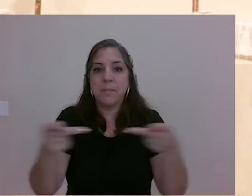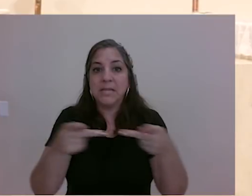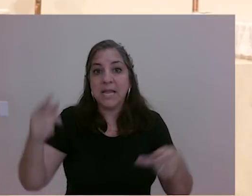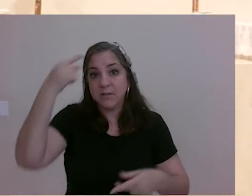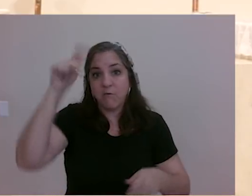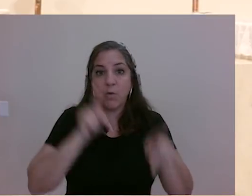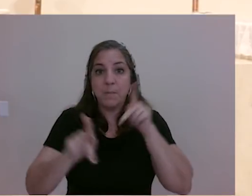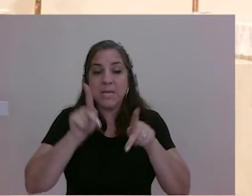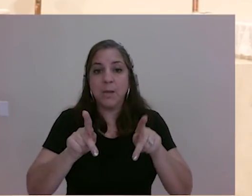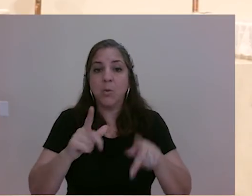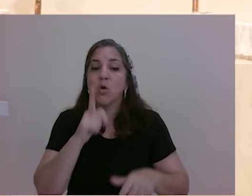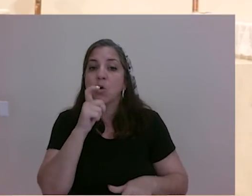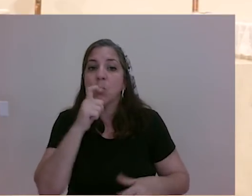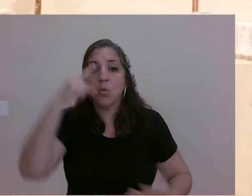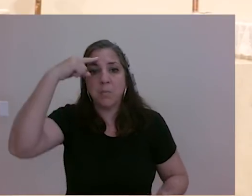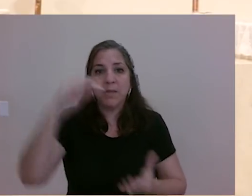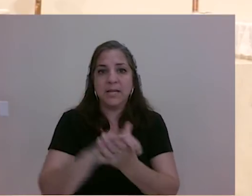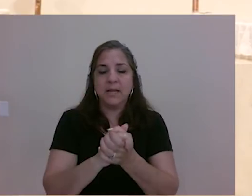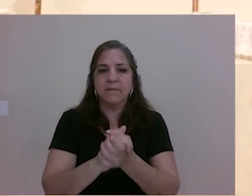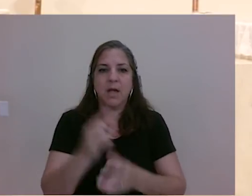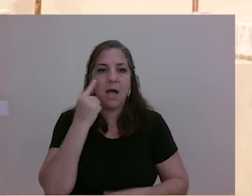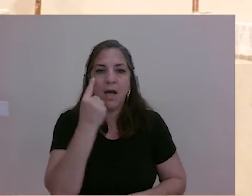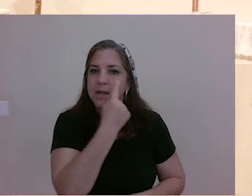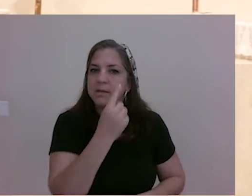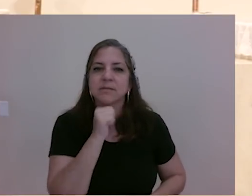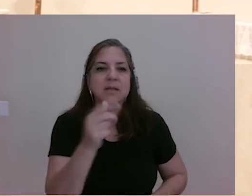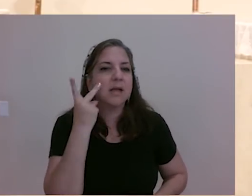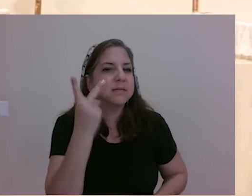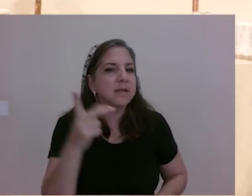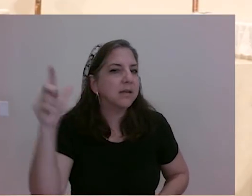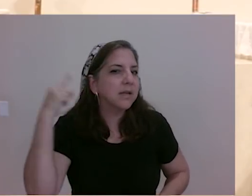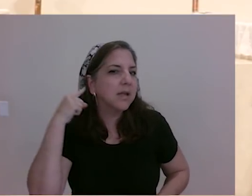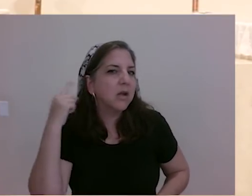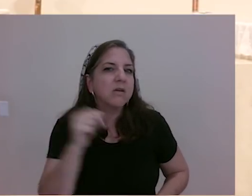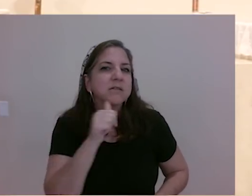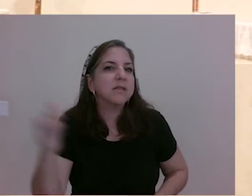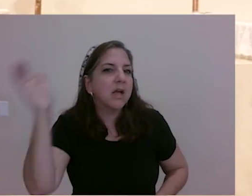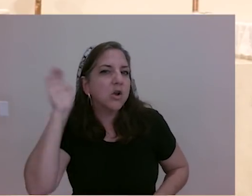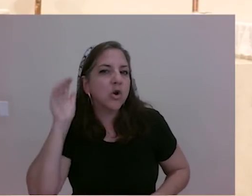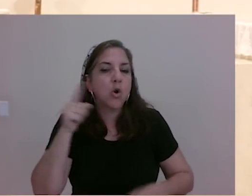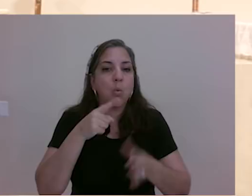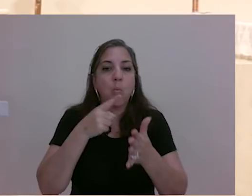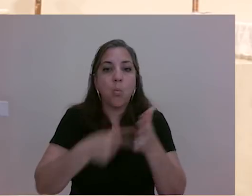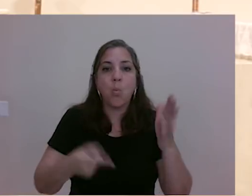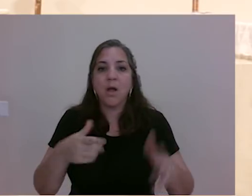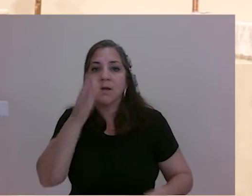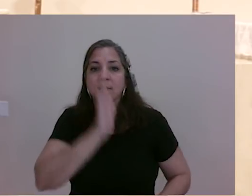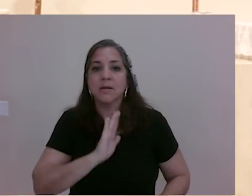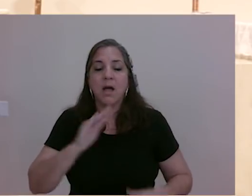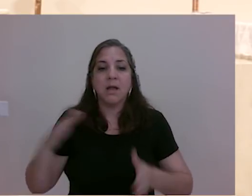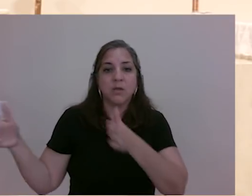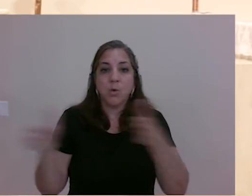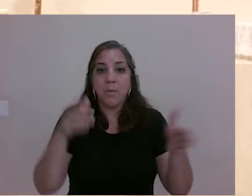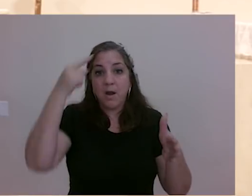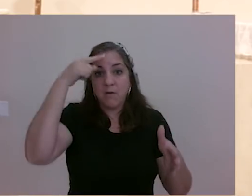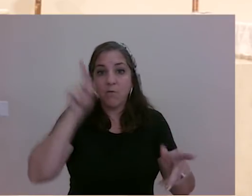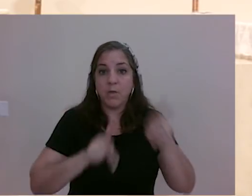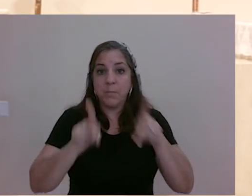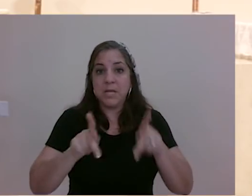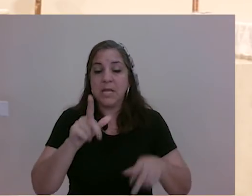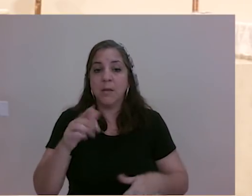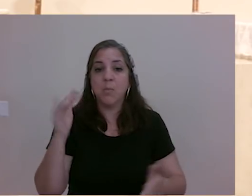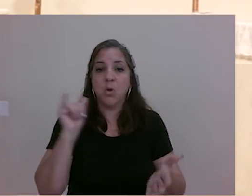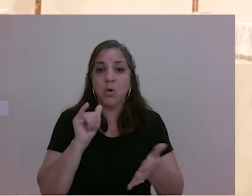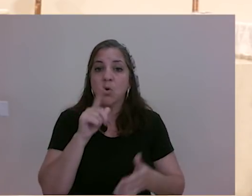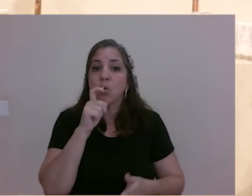him. Eye has not seen, ear has not heard what God has prepared for those who love him. And so as an Easter people,